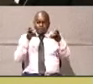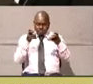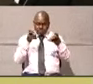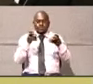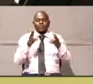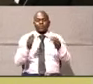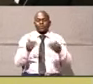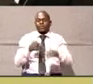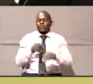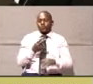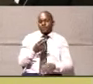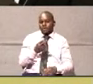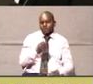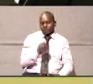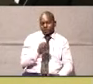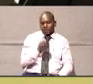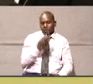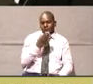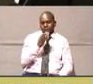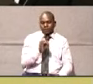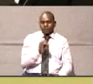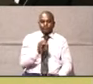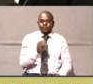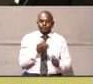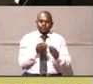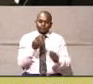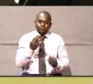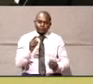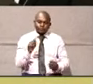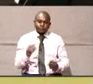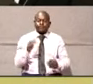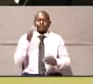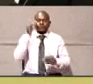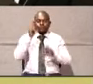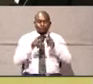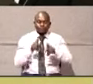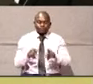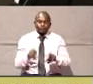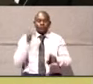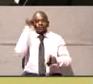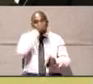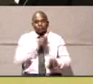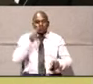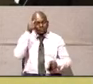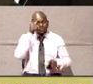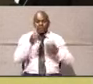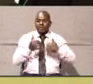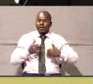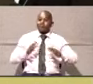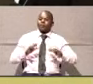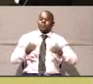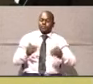that stands by 2050. One in four people on Earth will be African. Interesting.